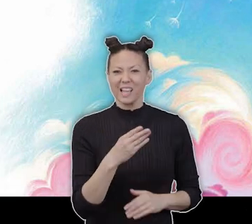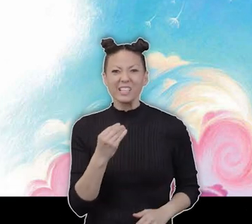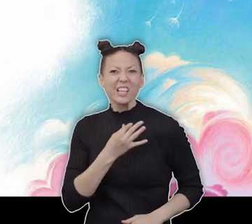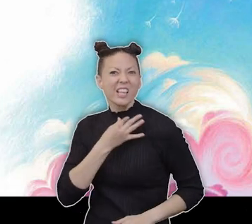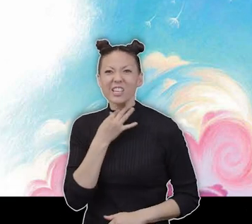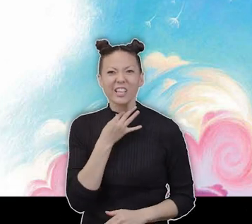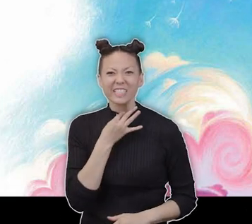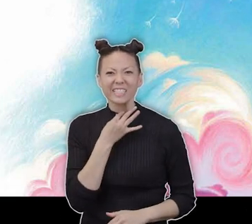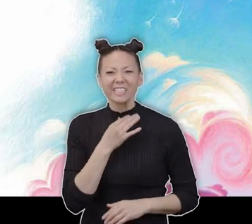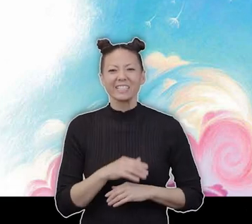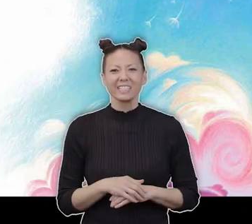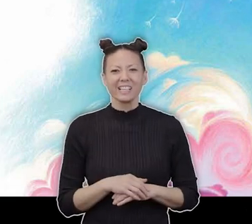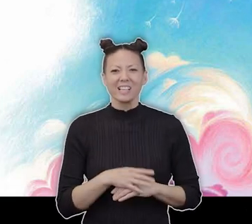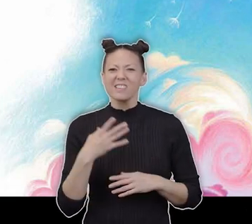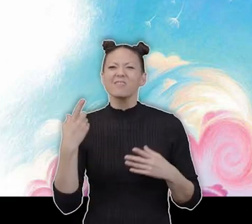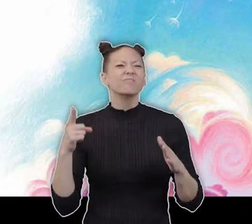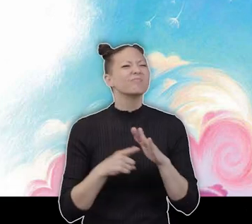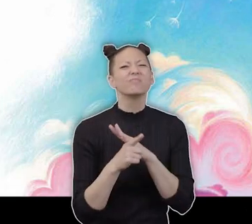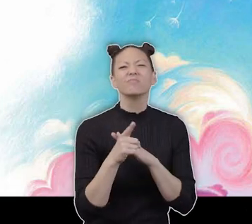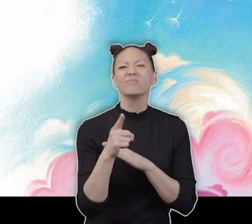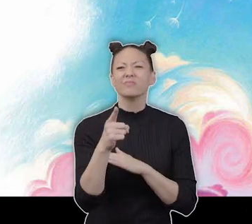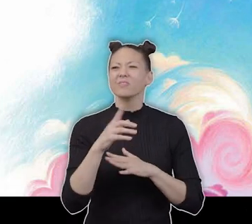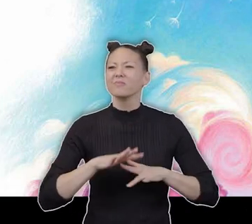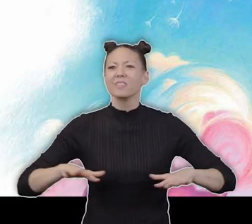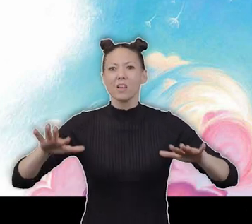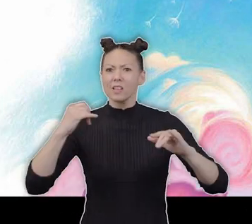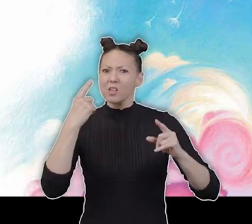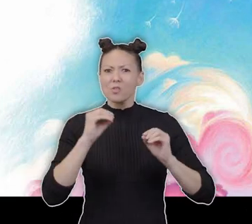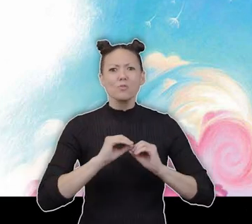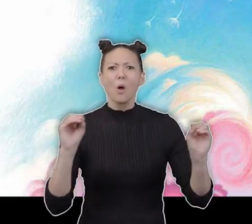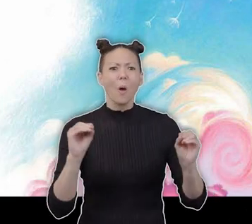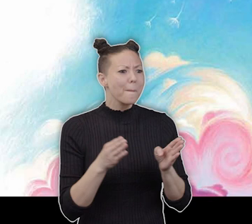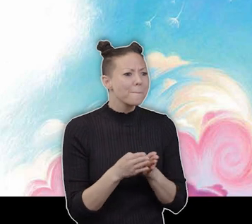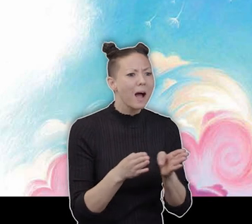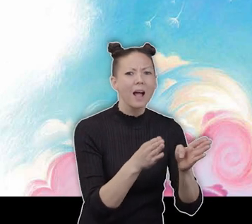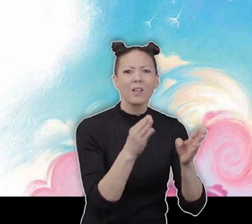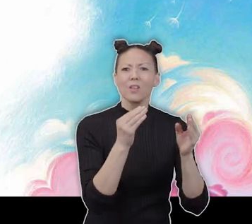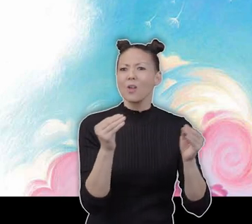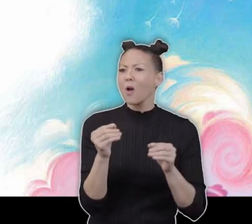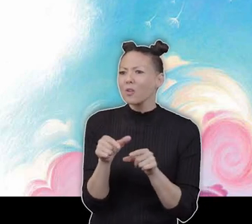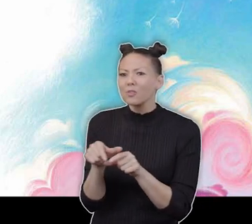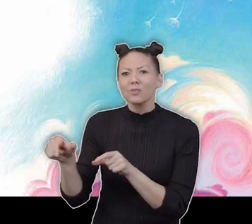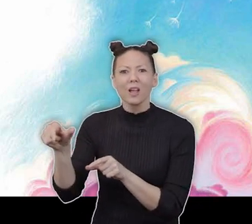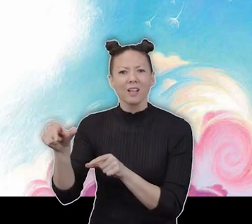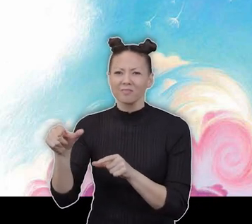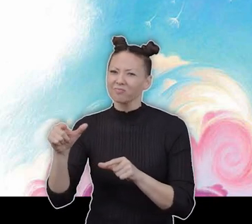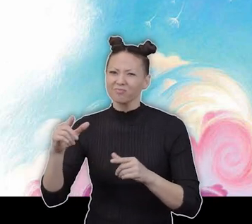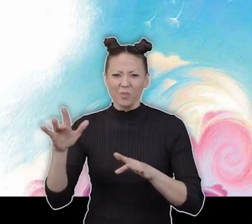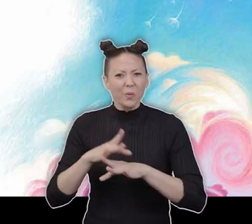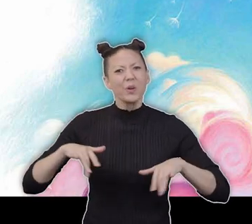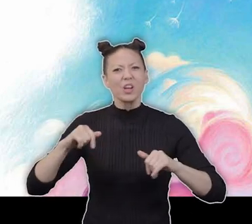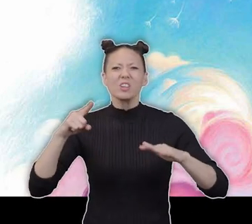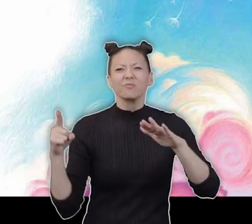you adventure and curiosity to go where there is no path and leave a trail.